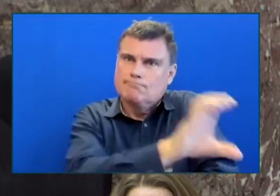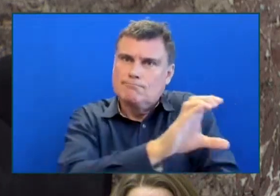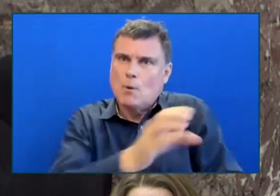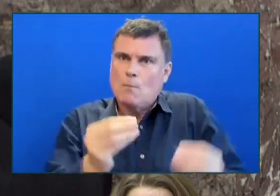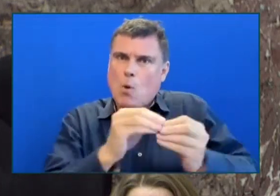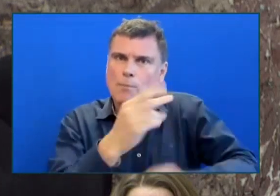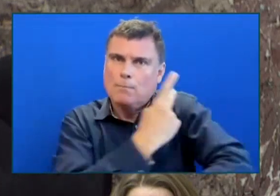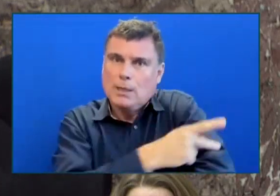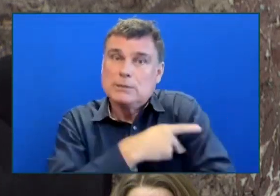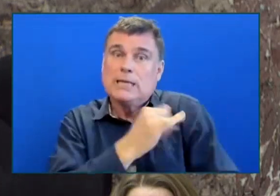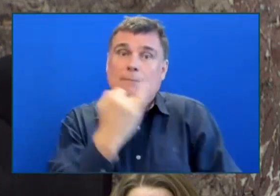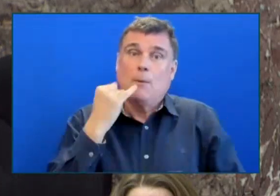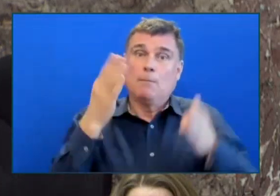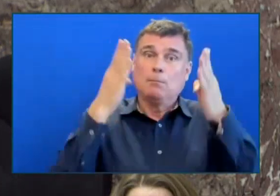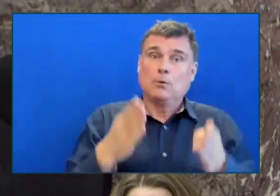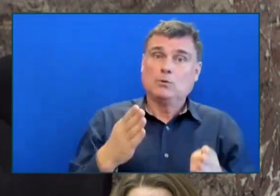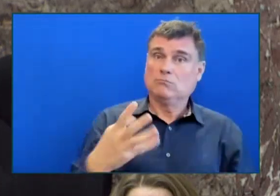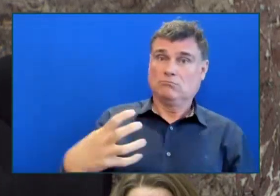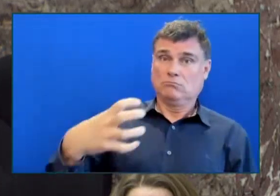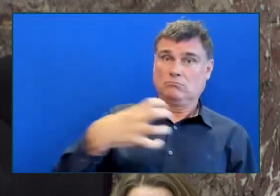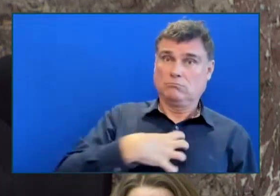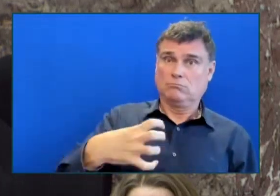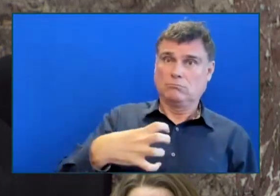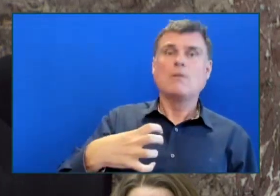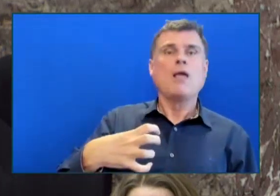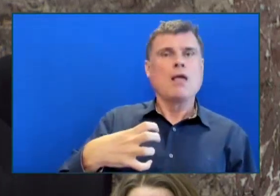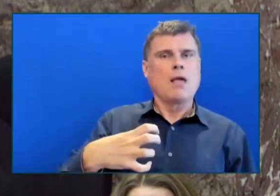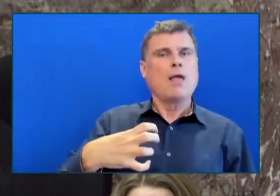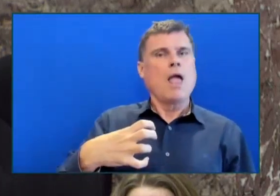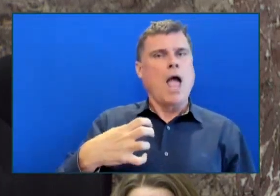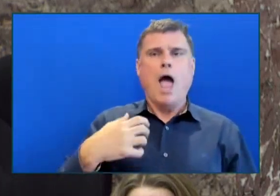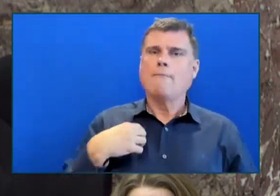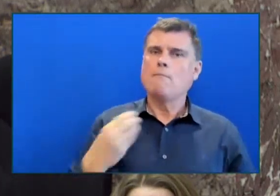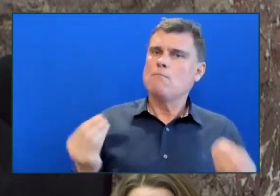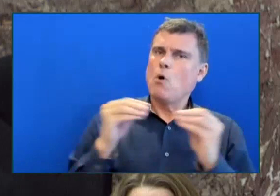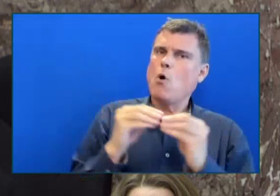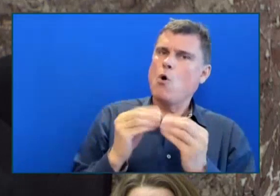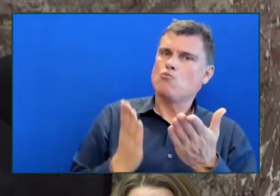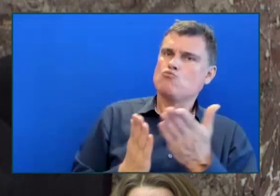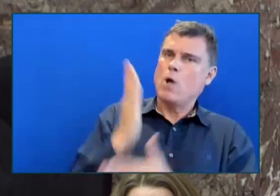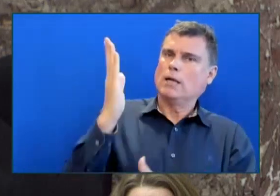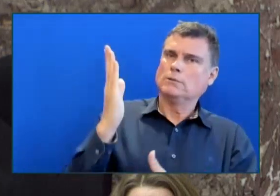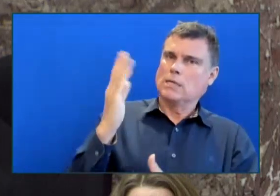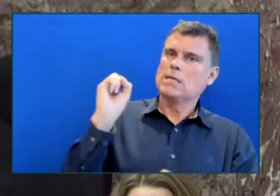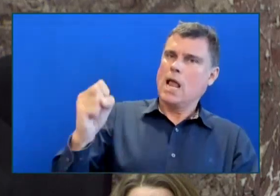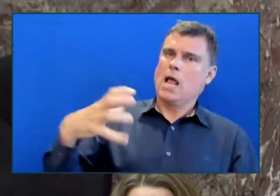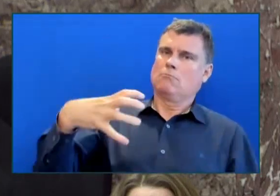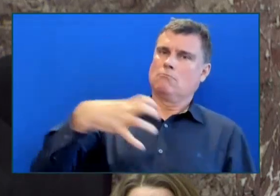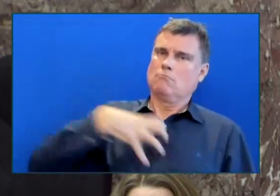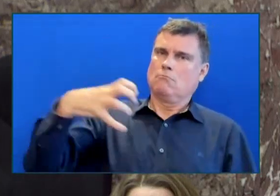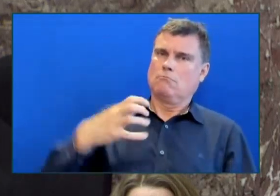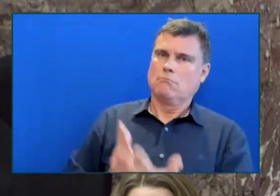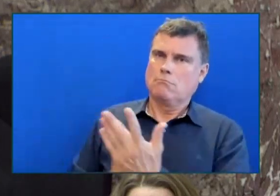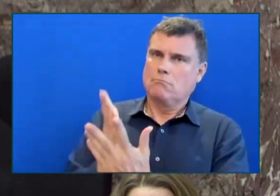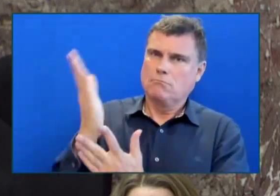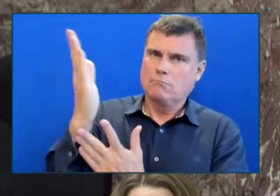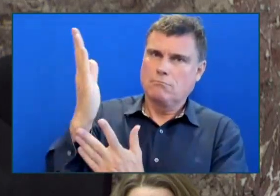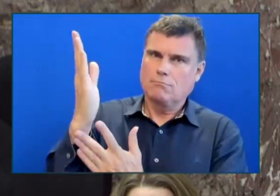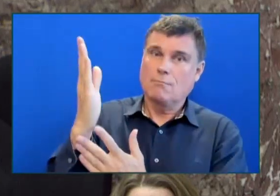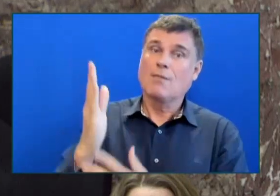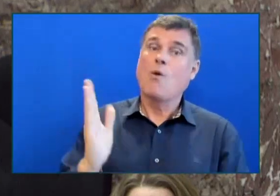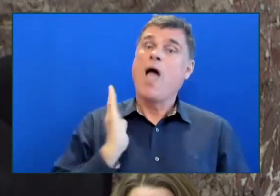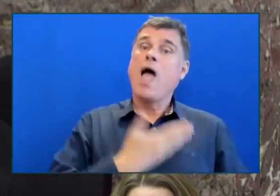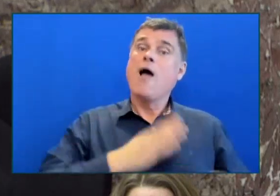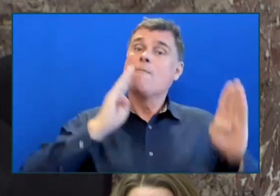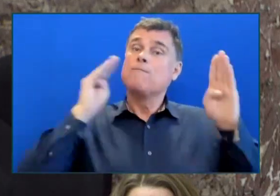including supports, Honourable Speaker. Honourable Speaker, I just say to the members opposite, our focus, the focus of the committee, the focus of the opposition, the